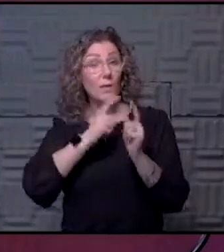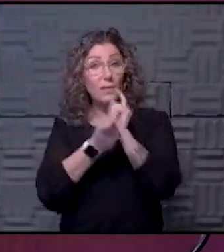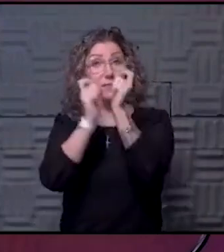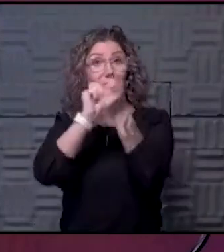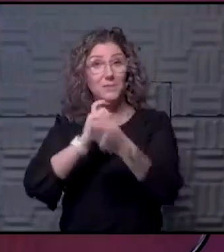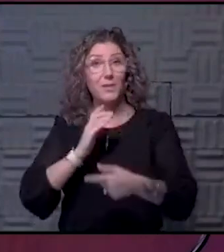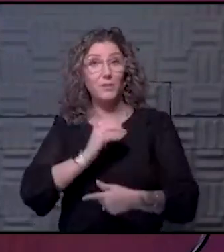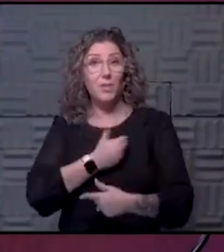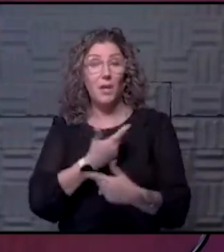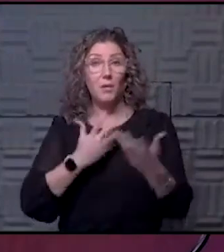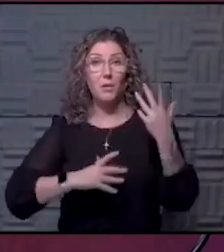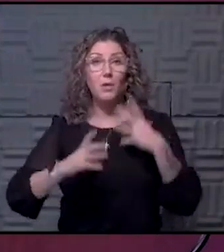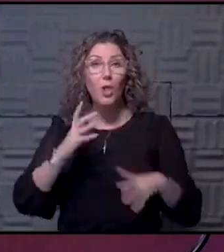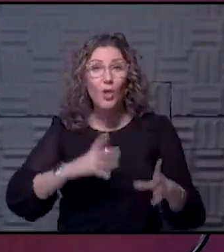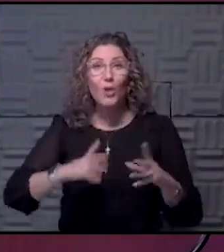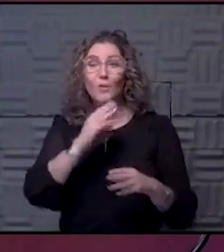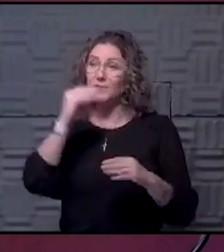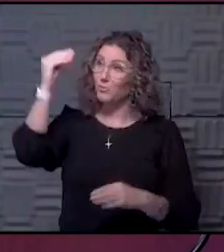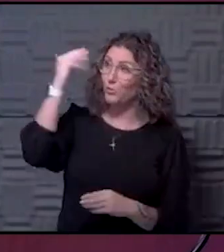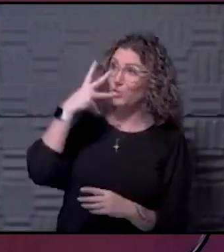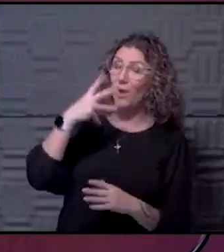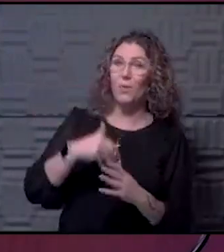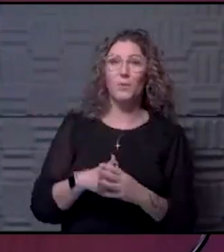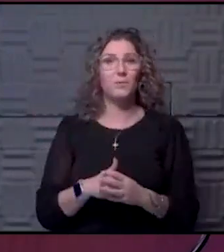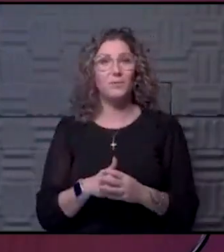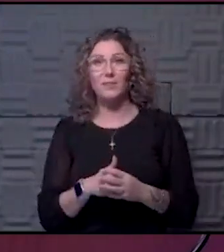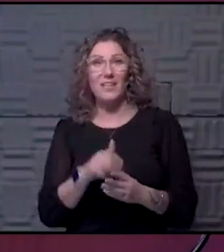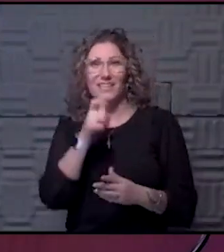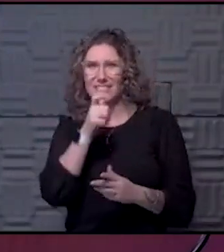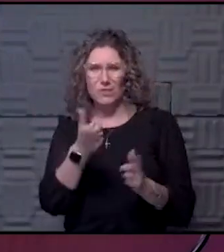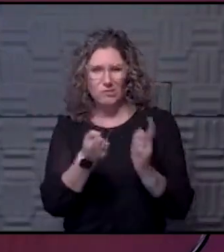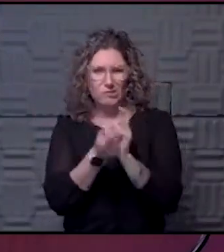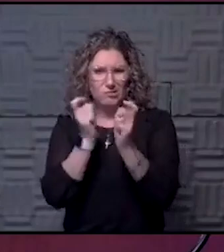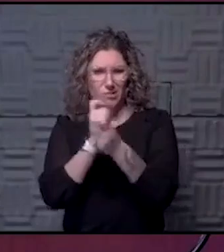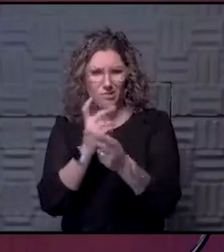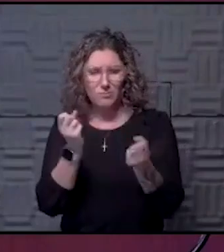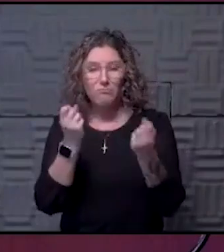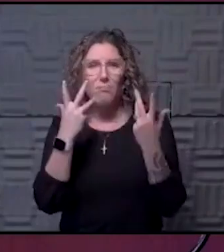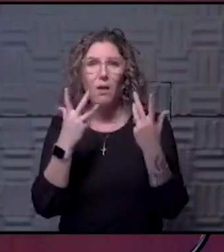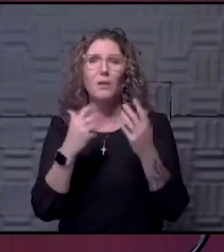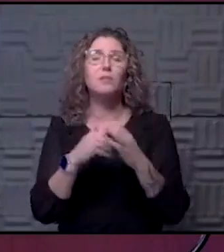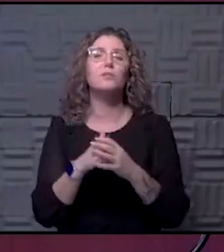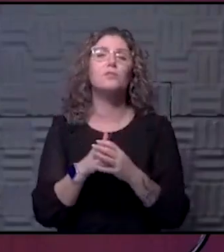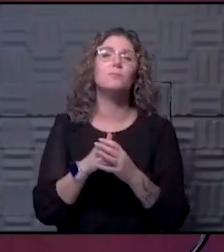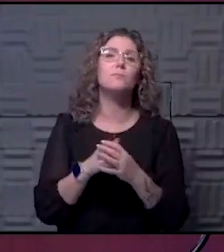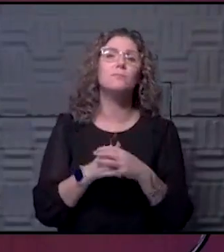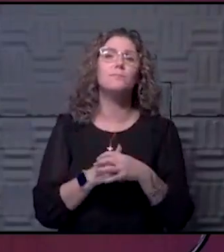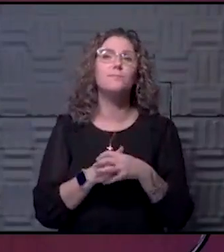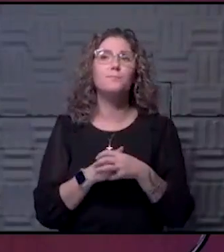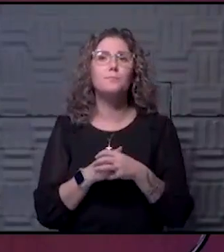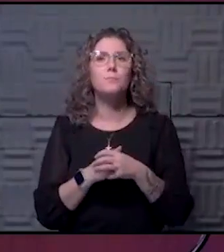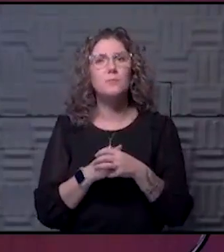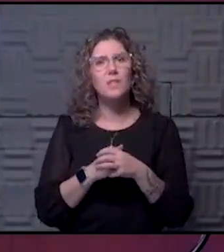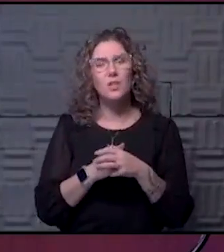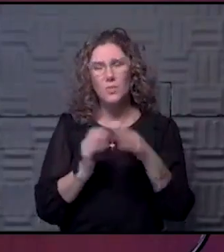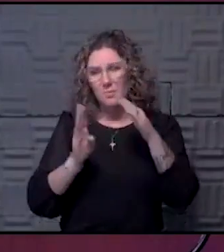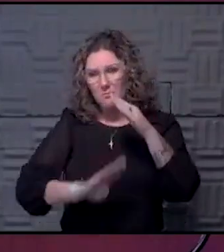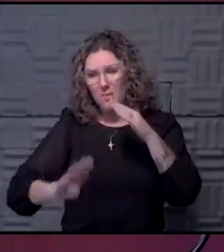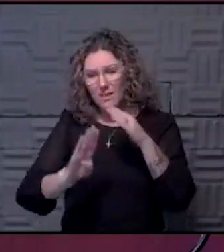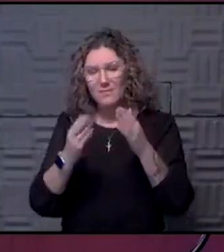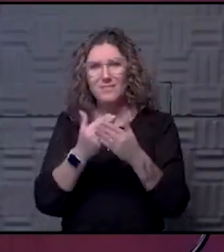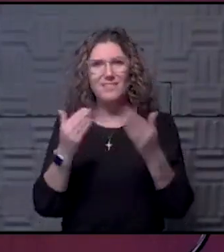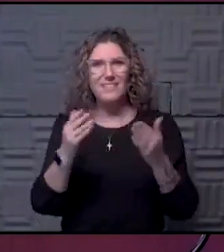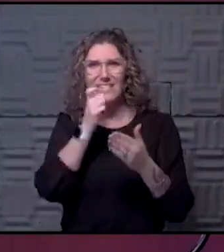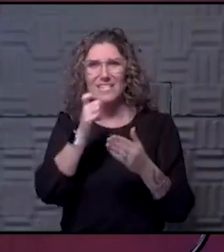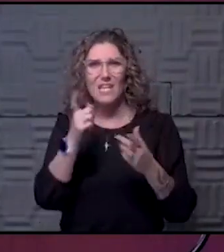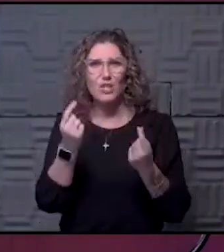and when we shower, and I didn't really change too much, other than some basic things that I didn't really